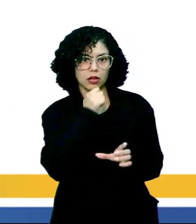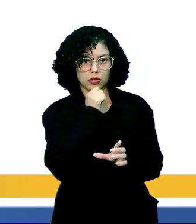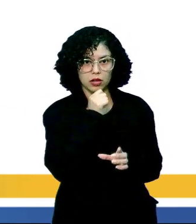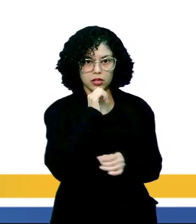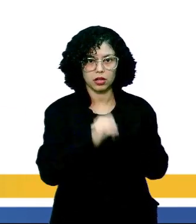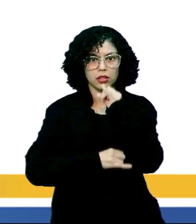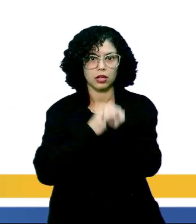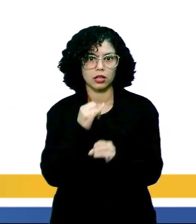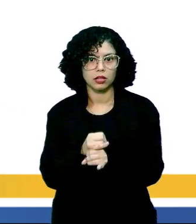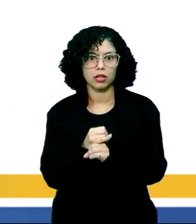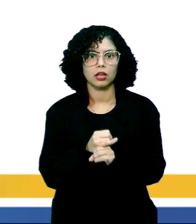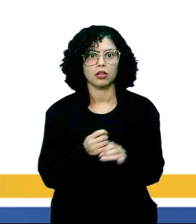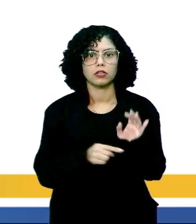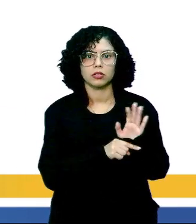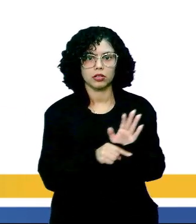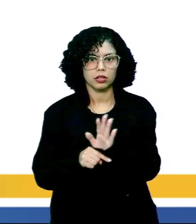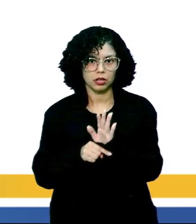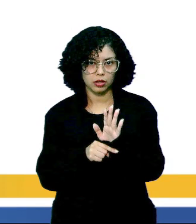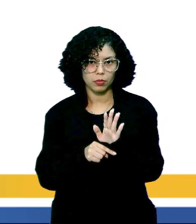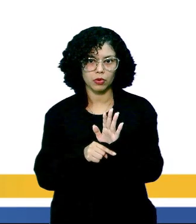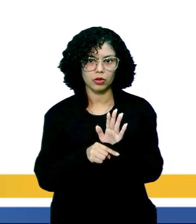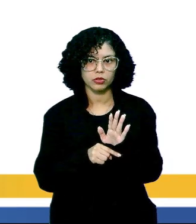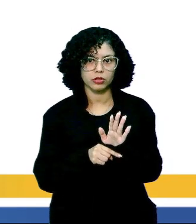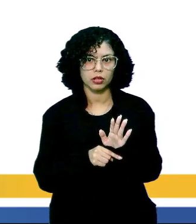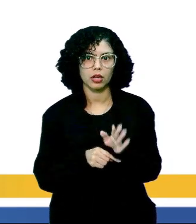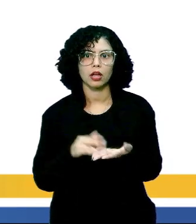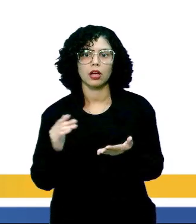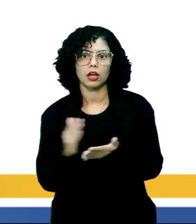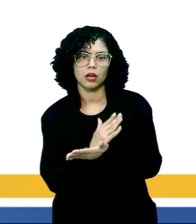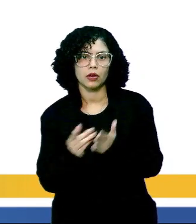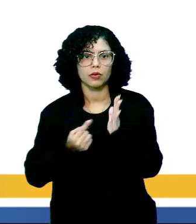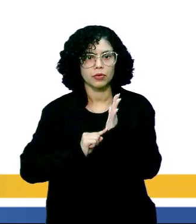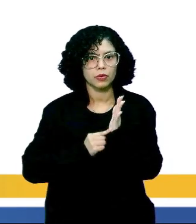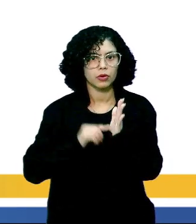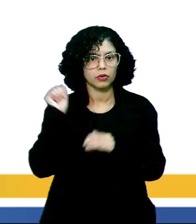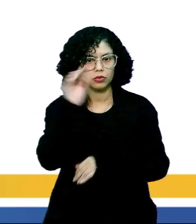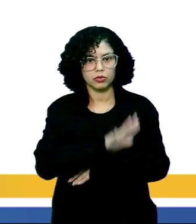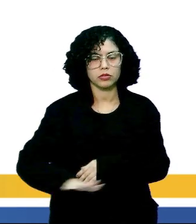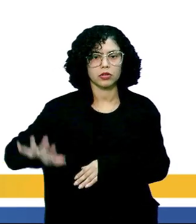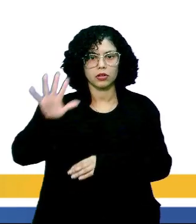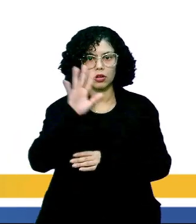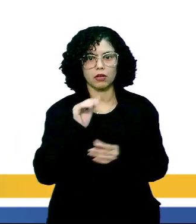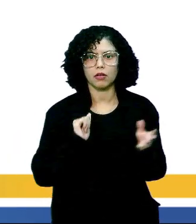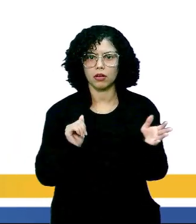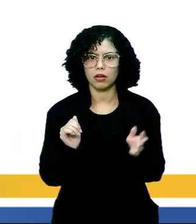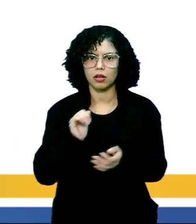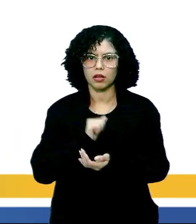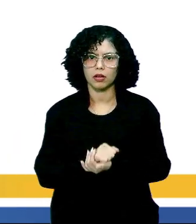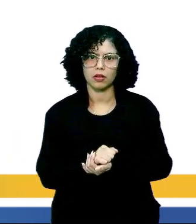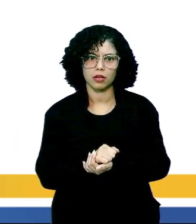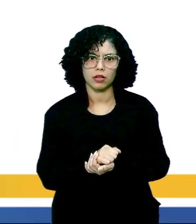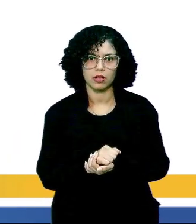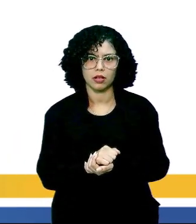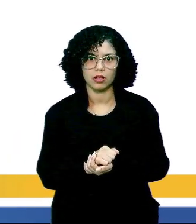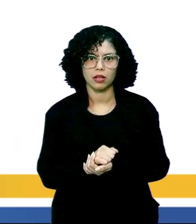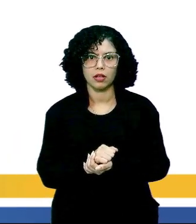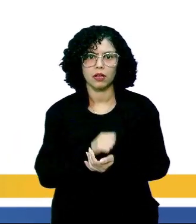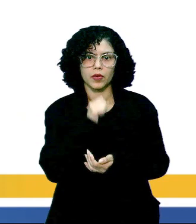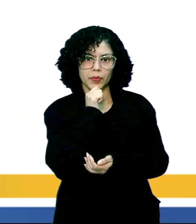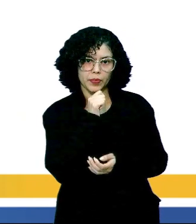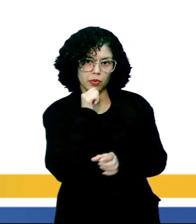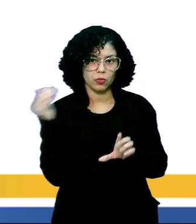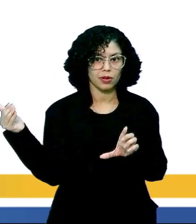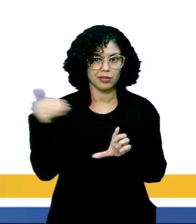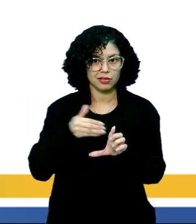the internet can desensitize one to the point that lying in general is more acceptable